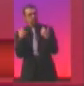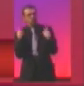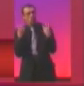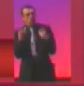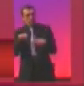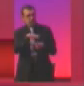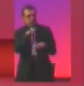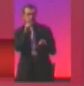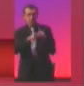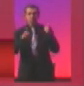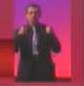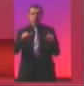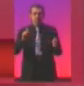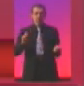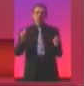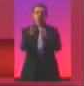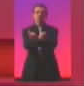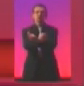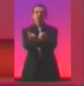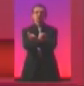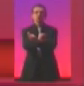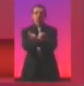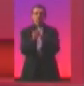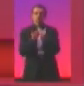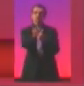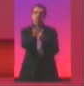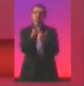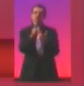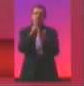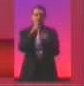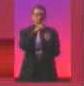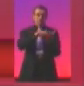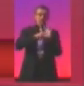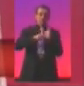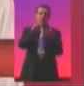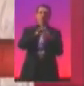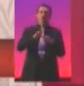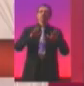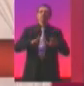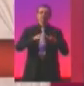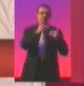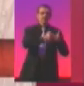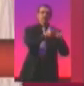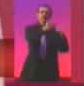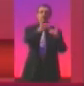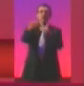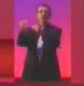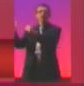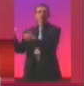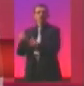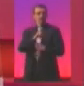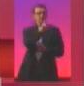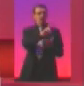as we have done, having a transition plan for Britain so that we show sector by sector how we can take carbon out of our economy